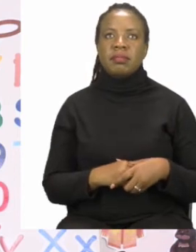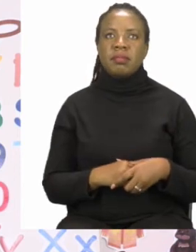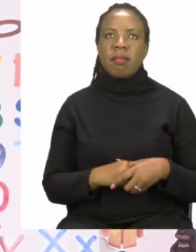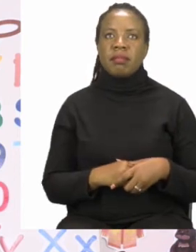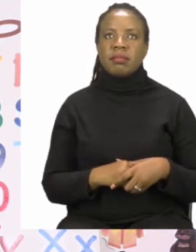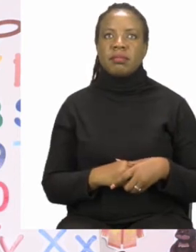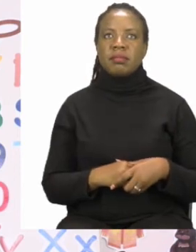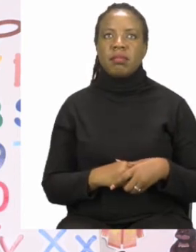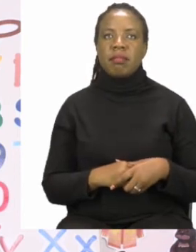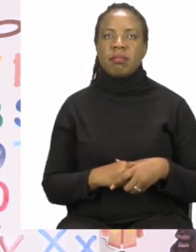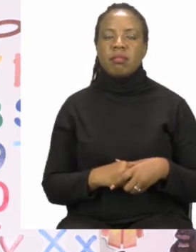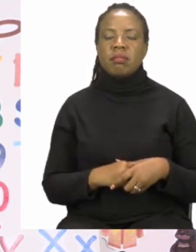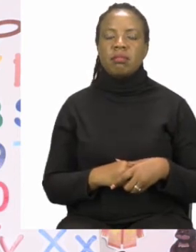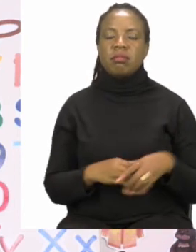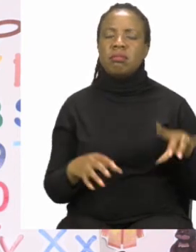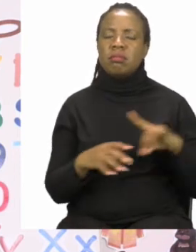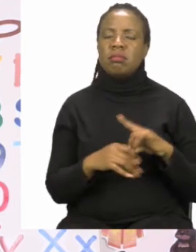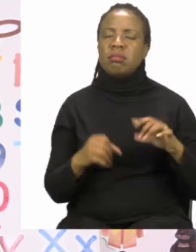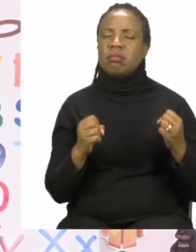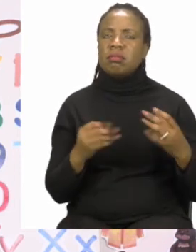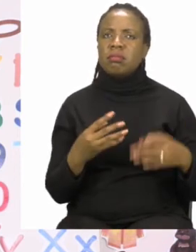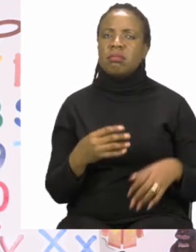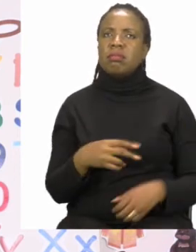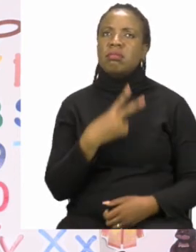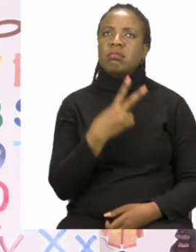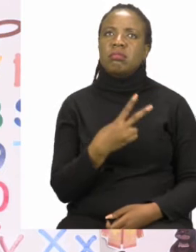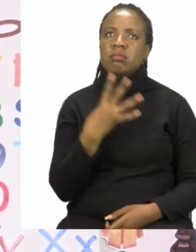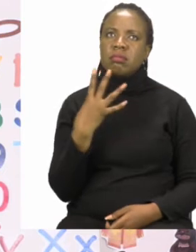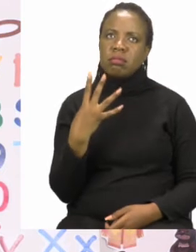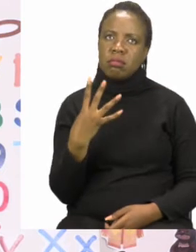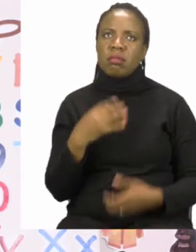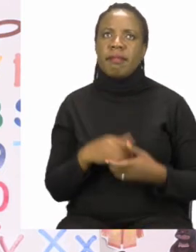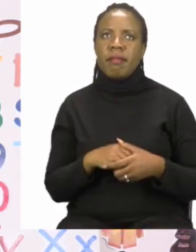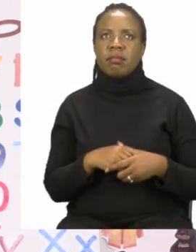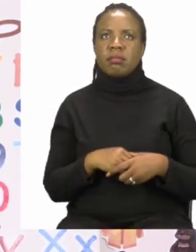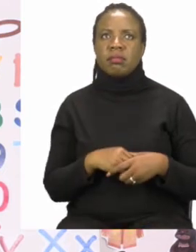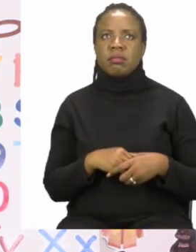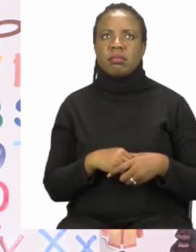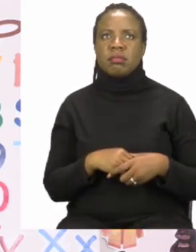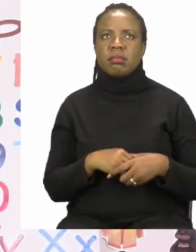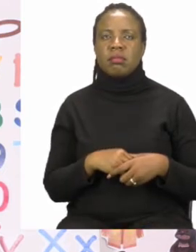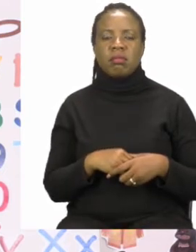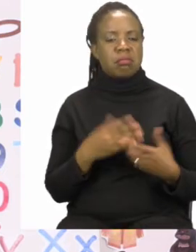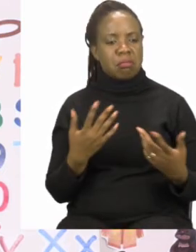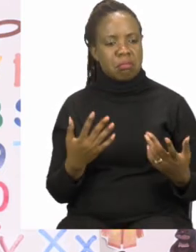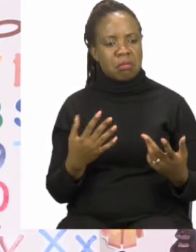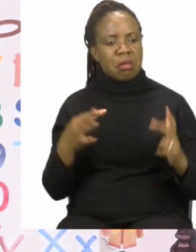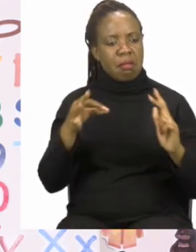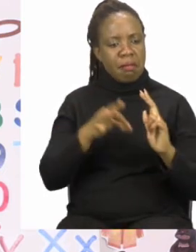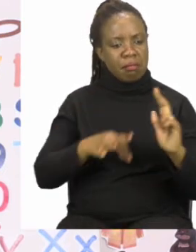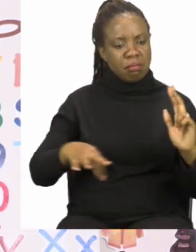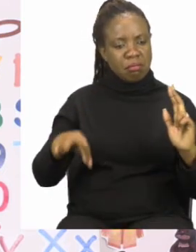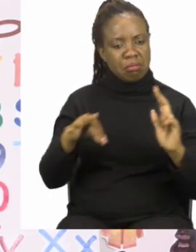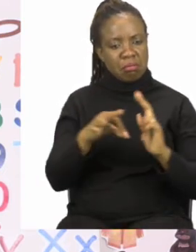have are 24. And then it goes on to say that the farmer divided